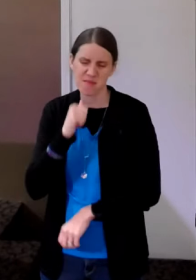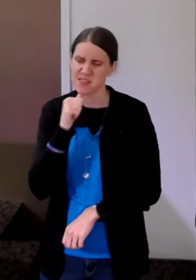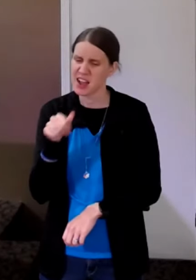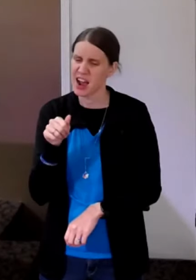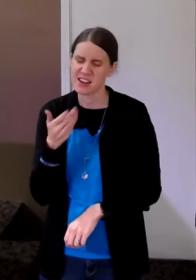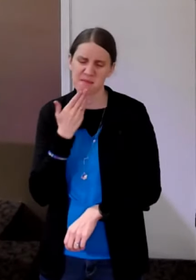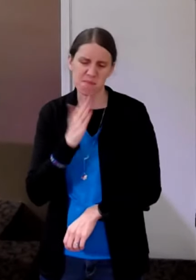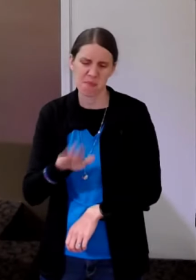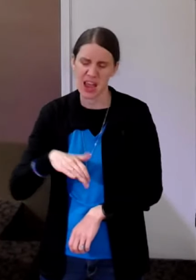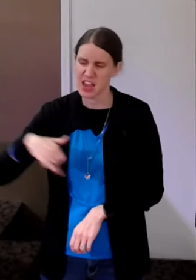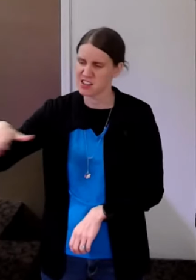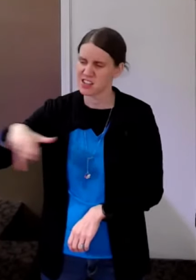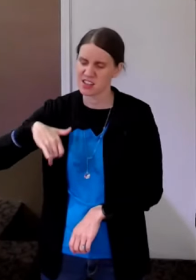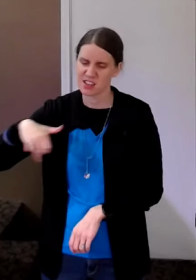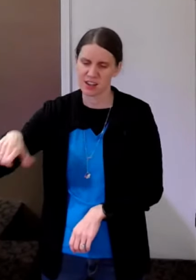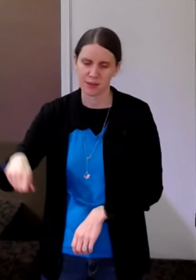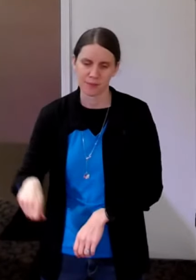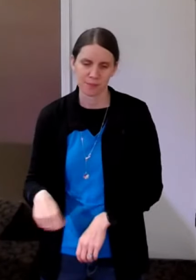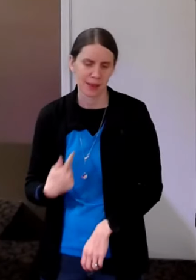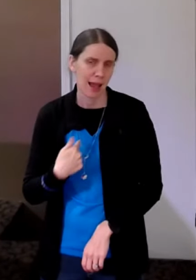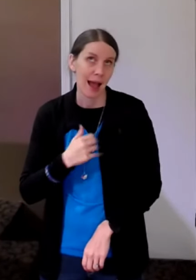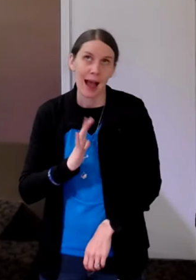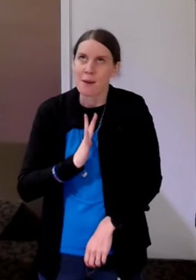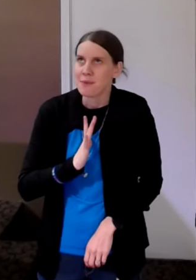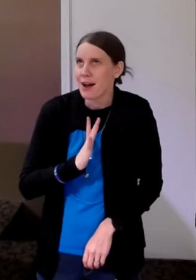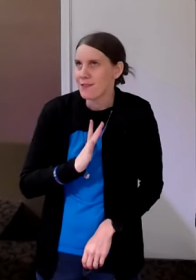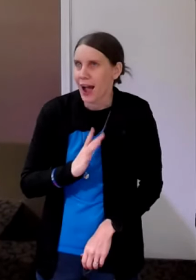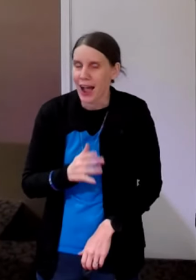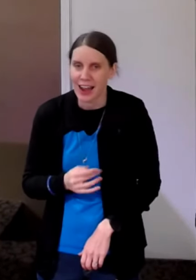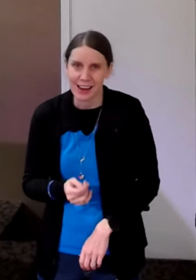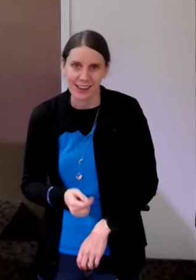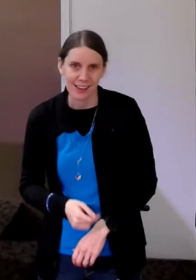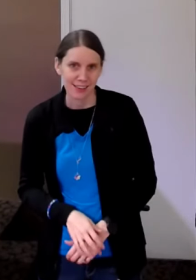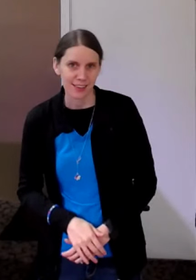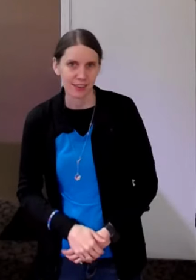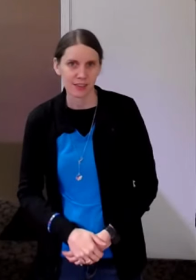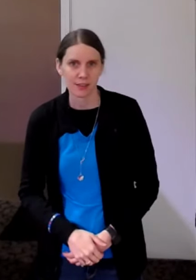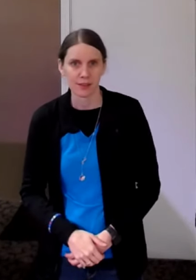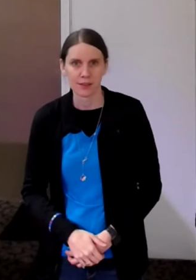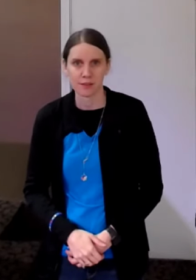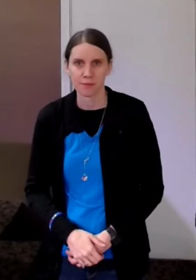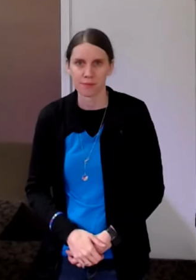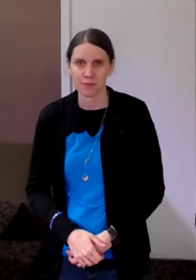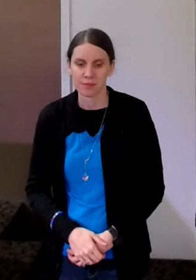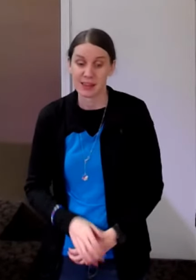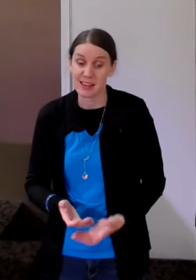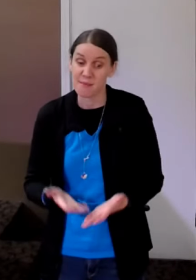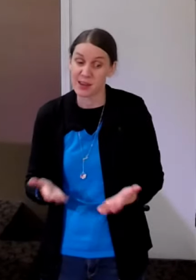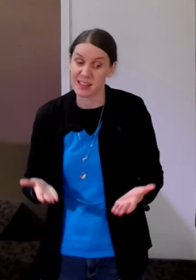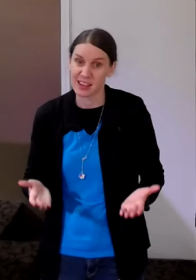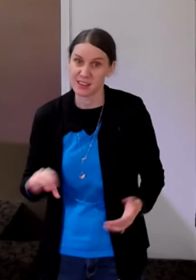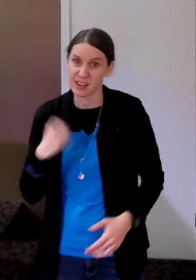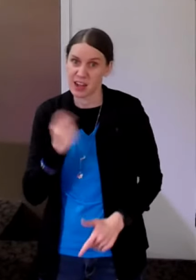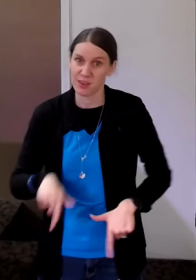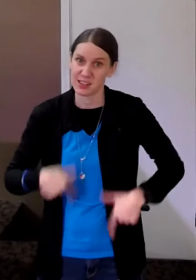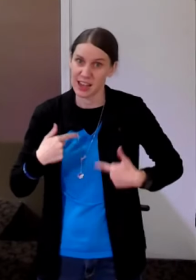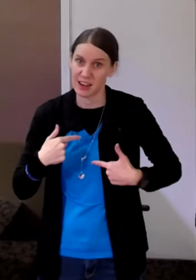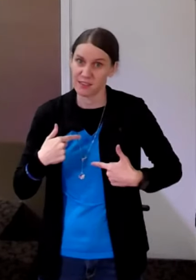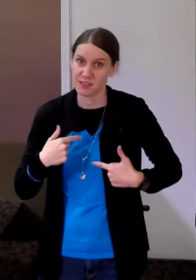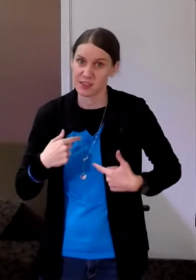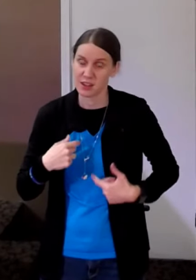them. Well, it's okay. God would want me to have this. There's a lot of things in our lives that